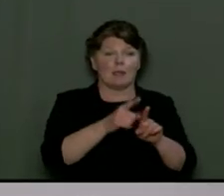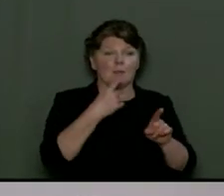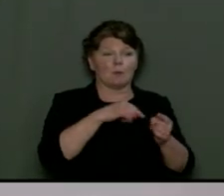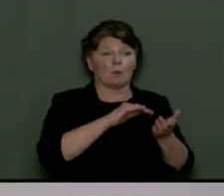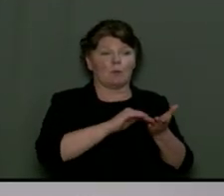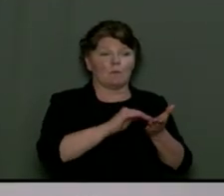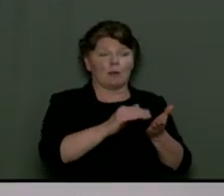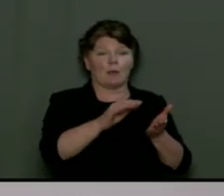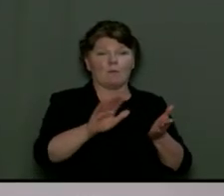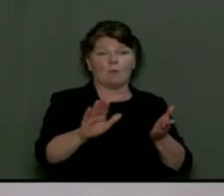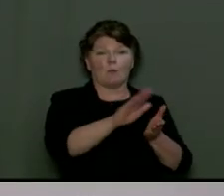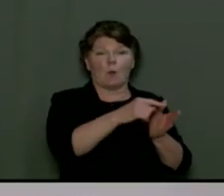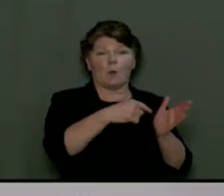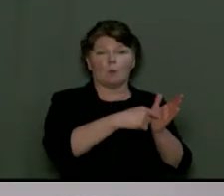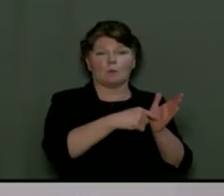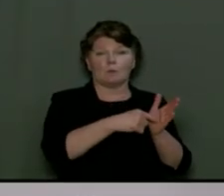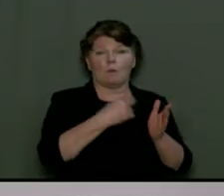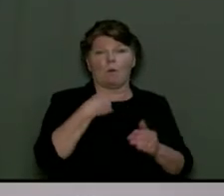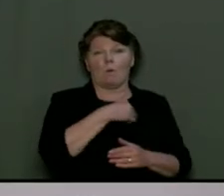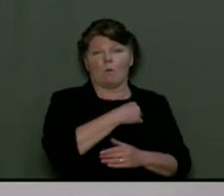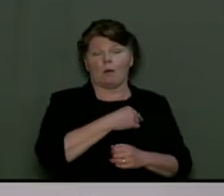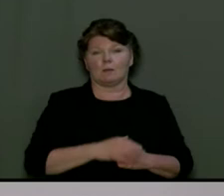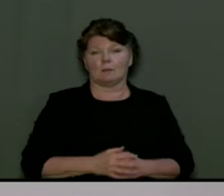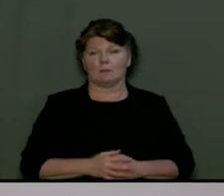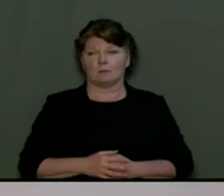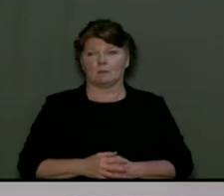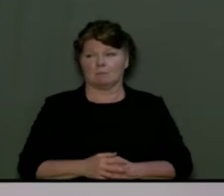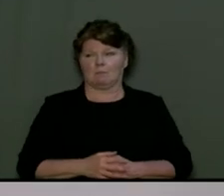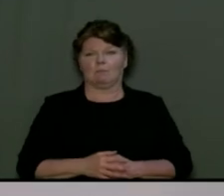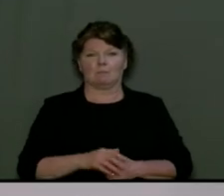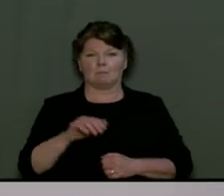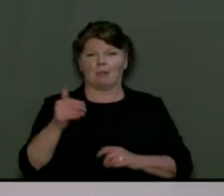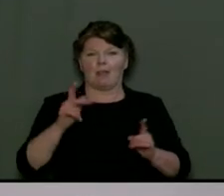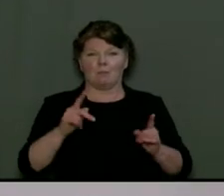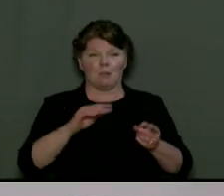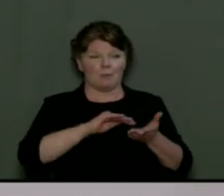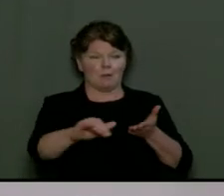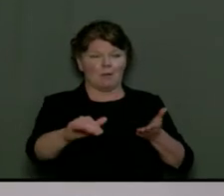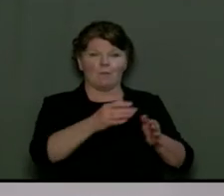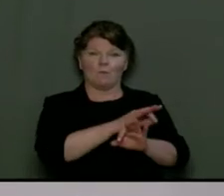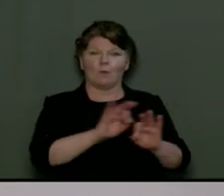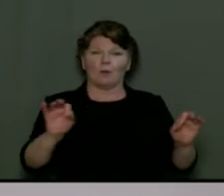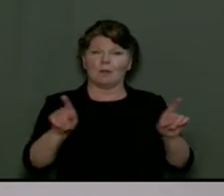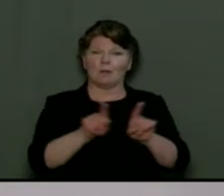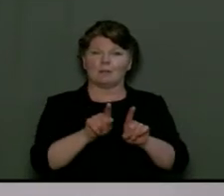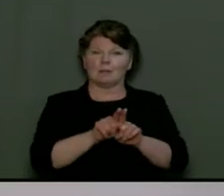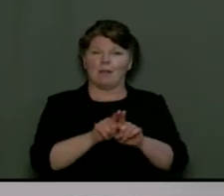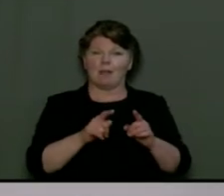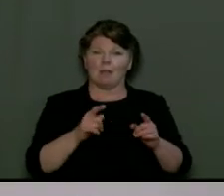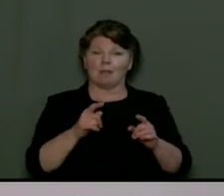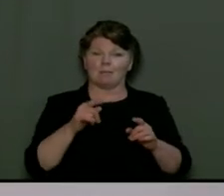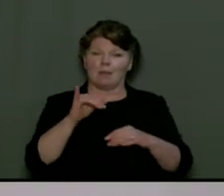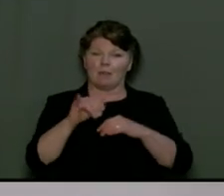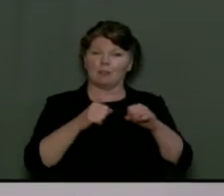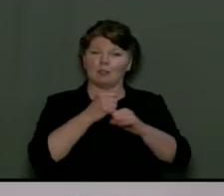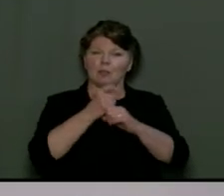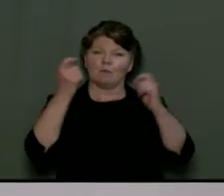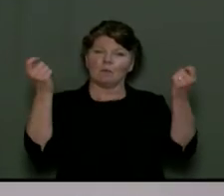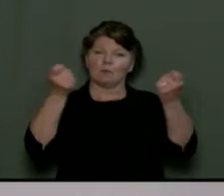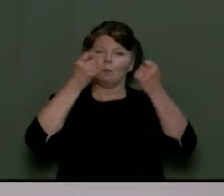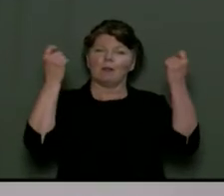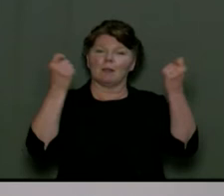who are indebted to us. We set other people free in this year of Jubilee as well.